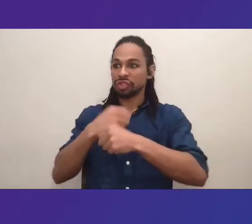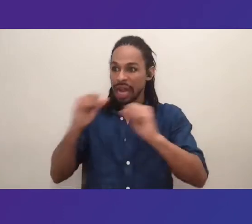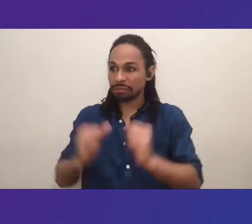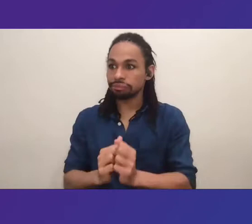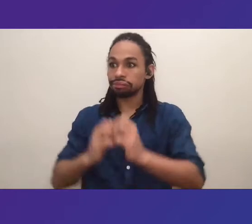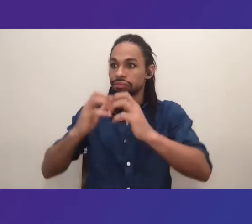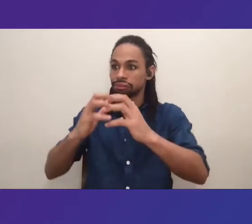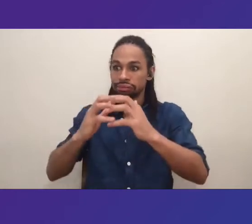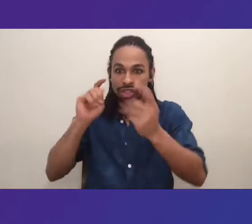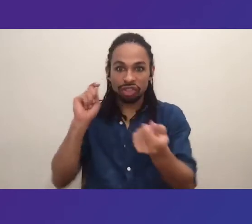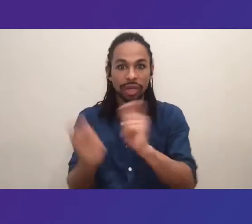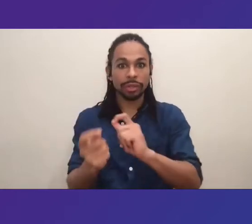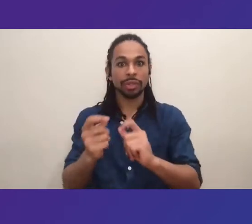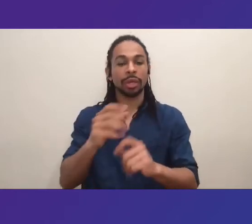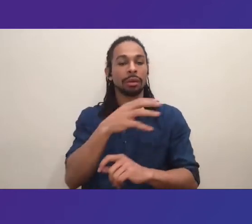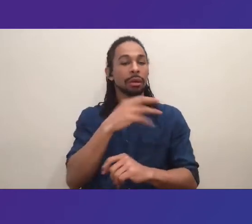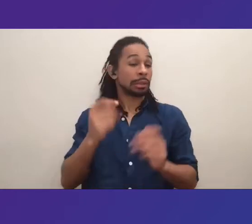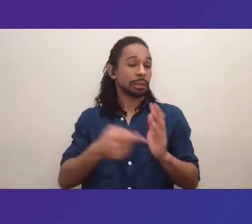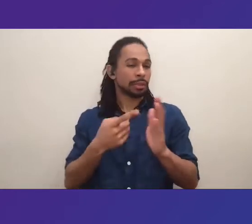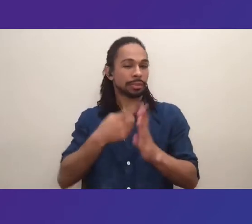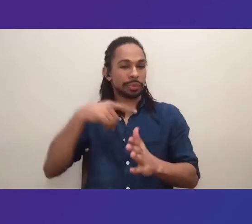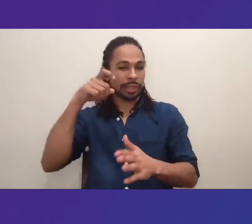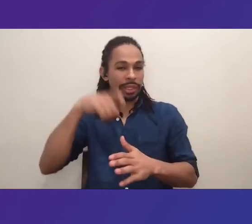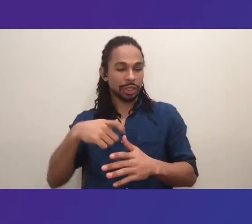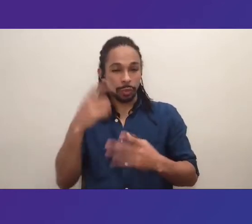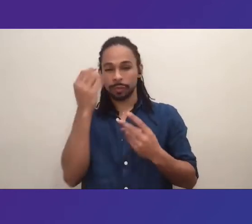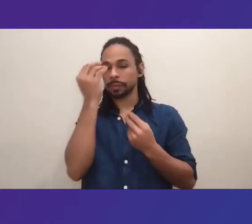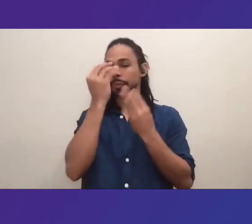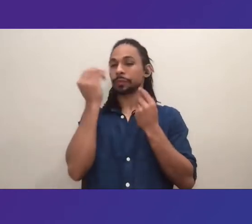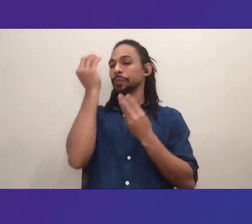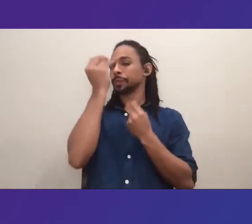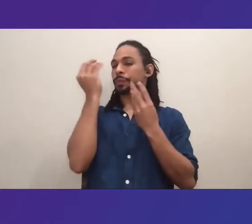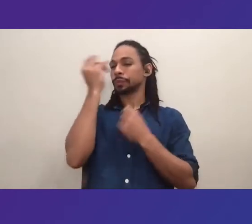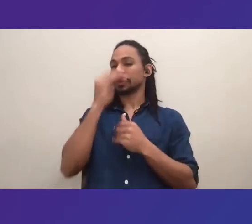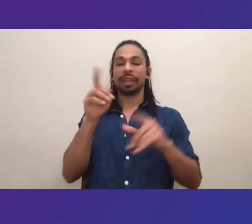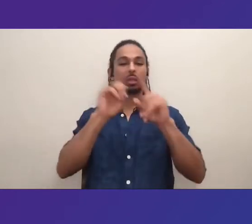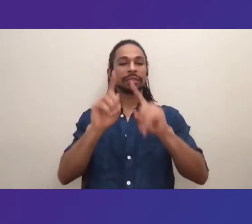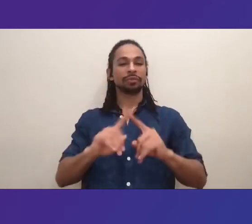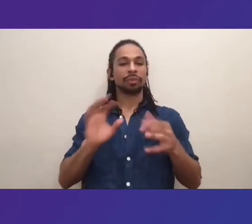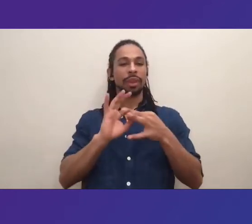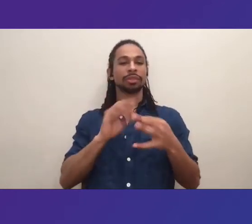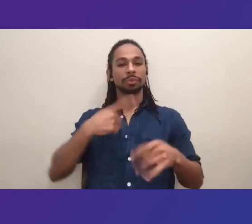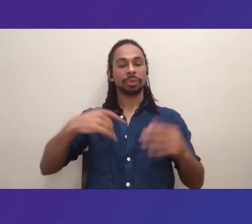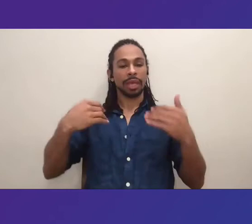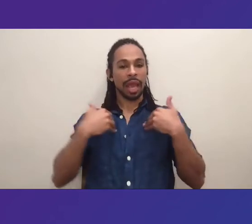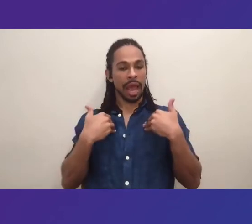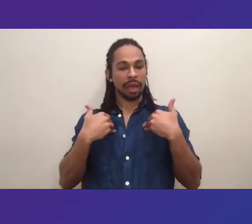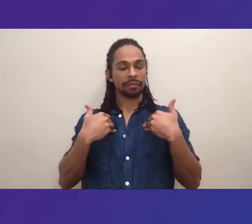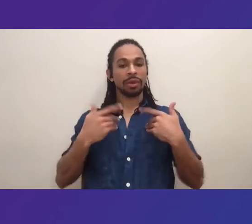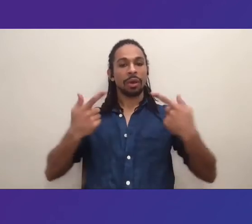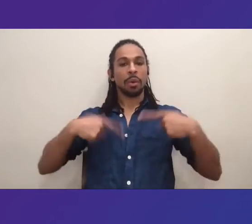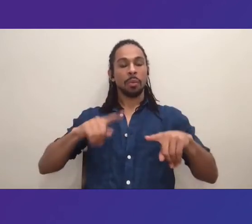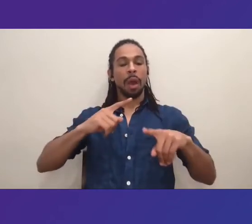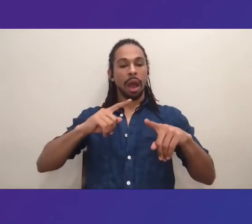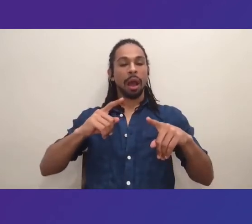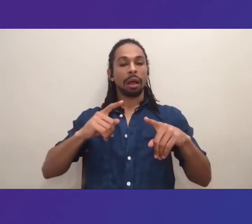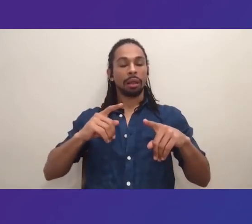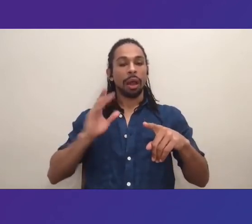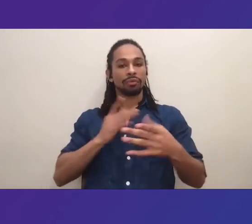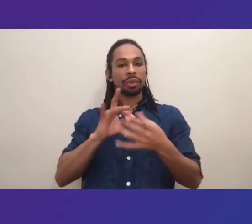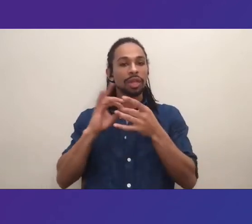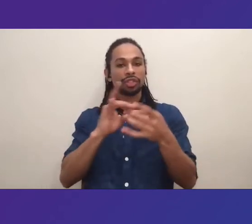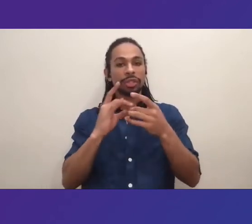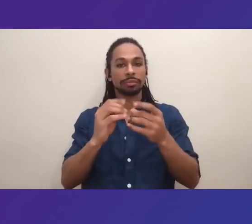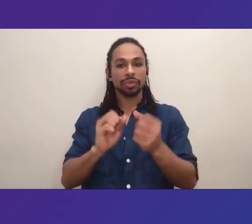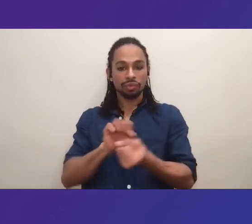And when do we need to question those relationships that we're forming as they're growing, as they're changing, which is all the